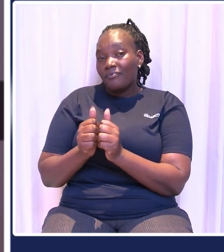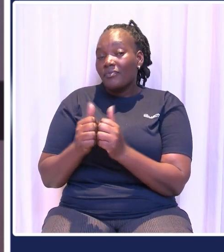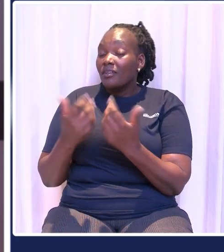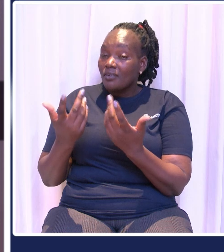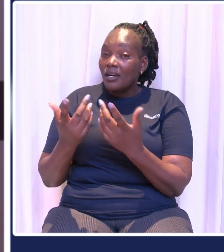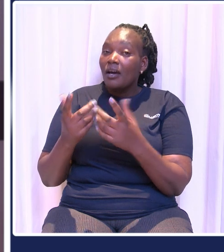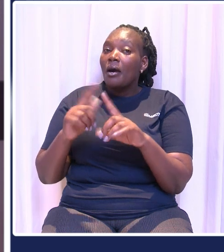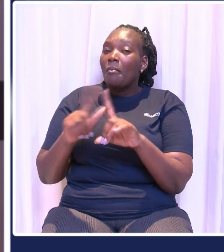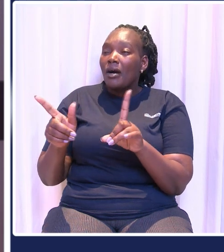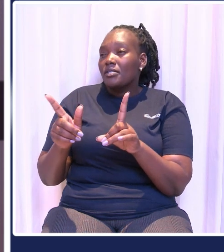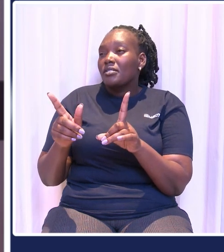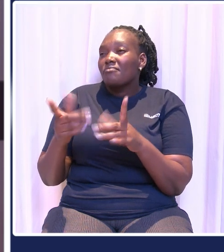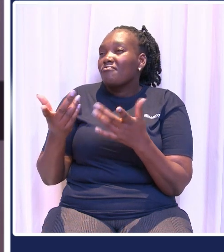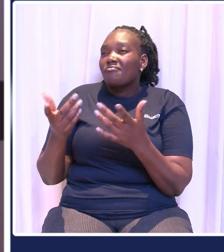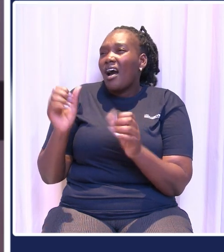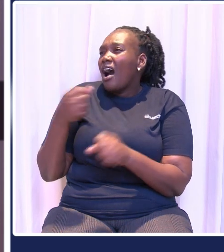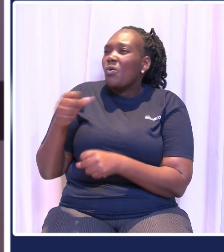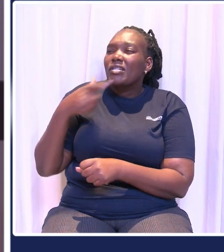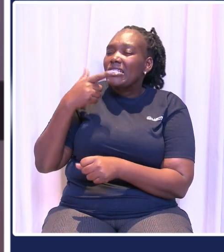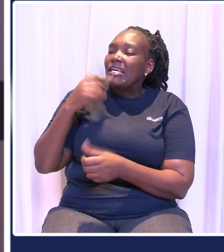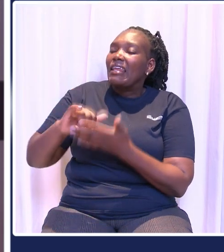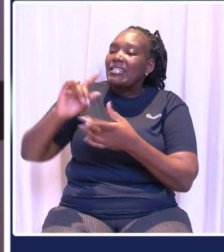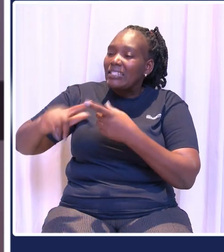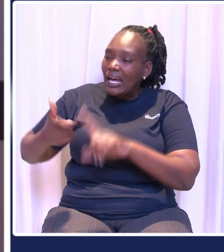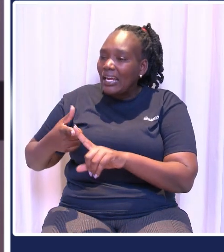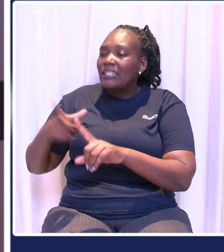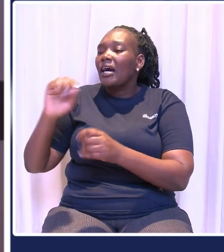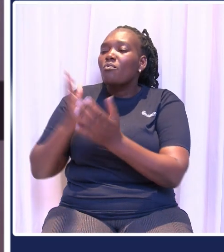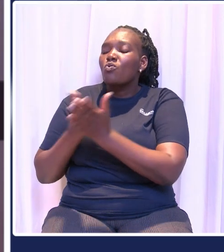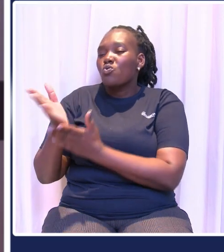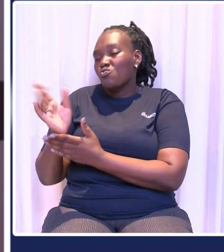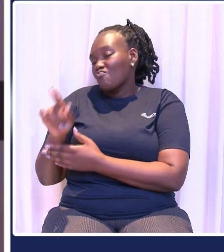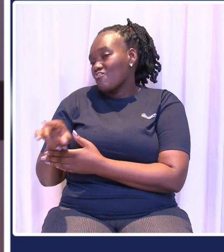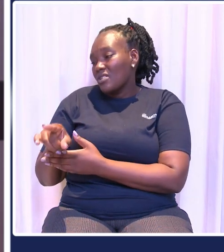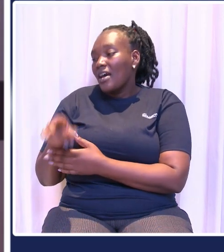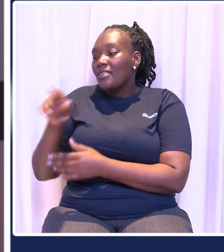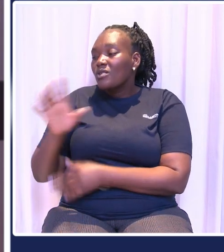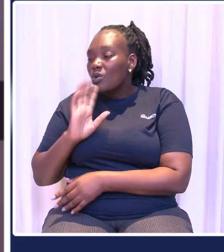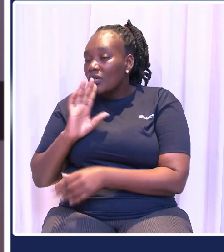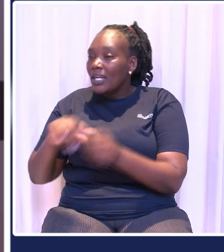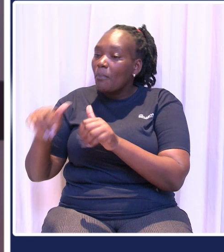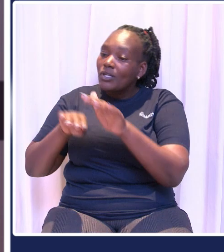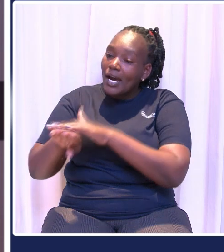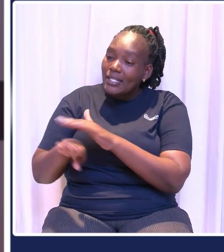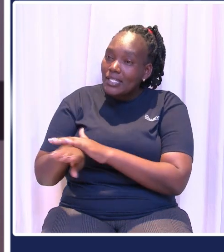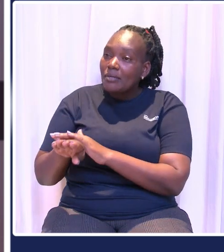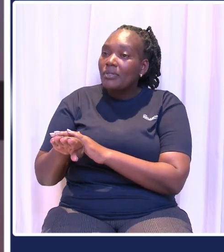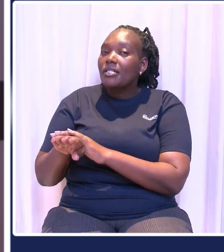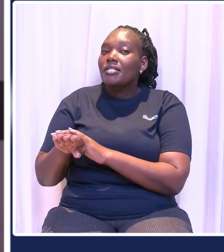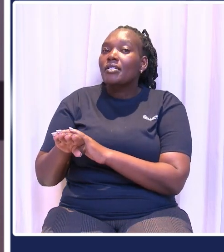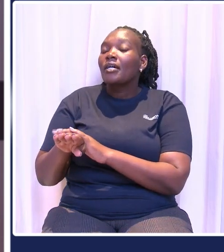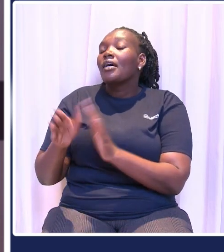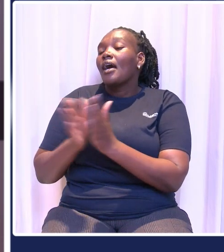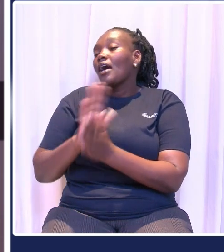But I wouldn't say that standards come about through that as well, unless you're talking about accessibility, the building code,